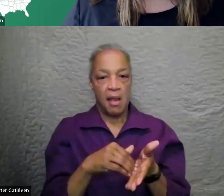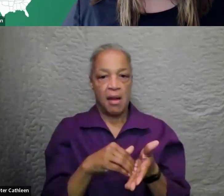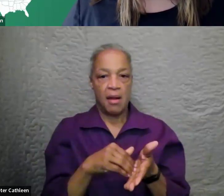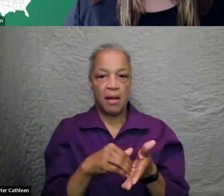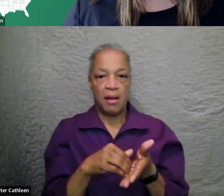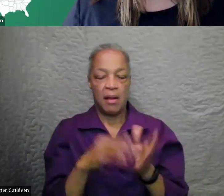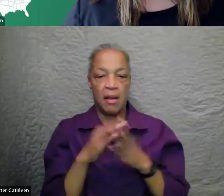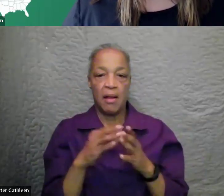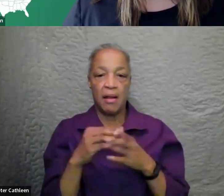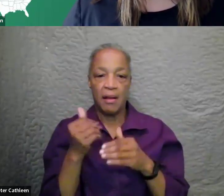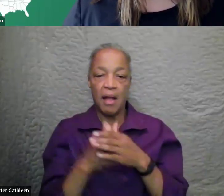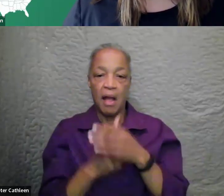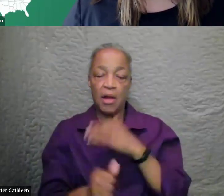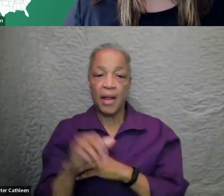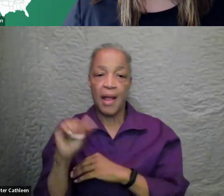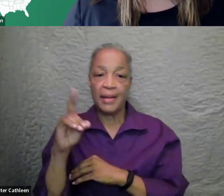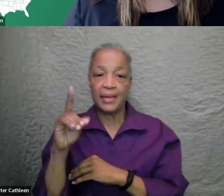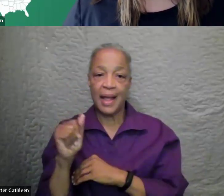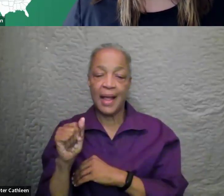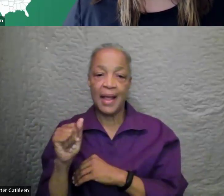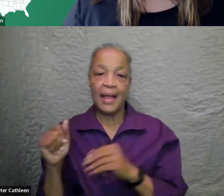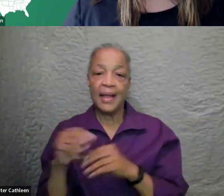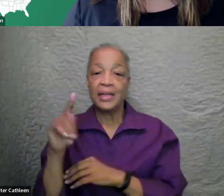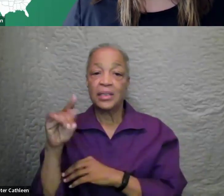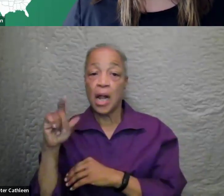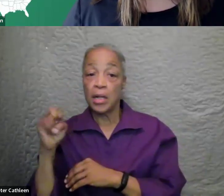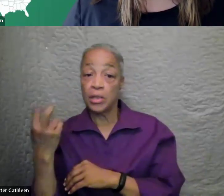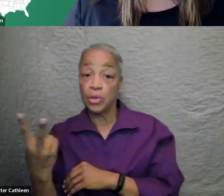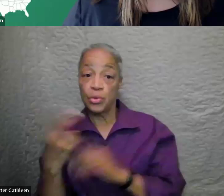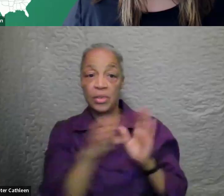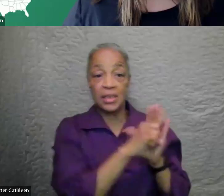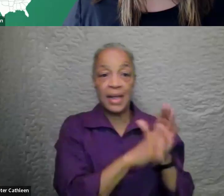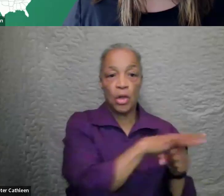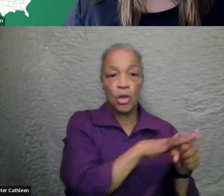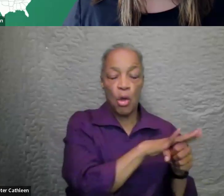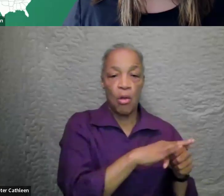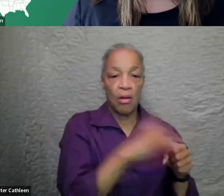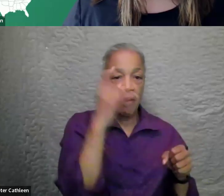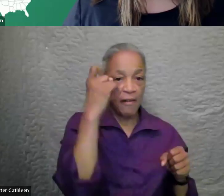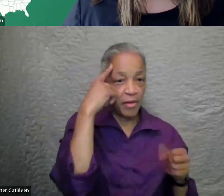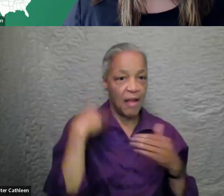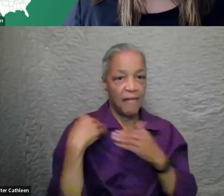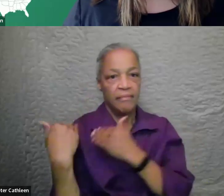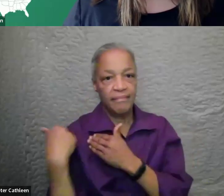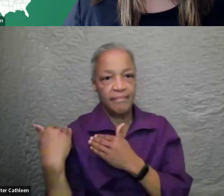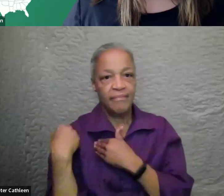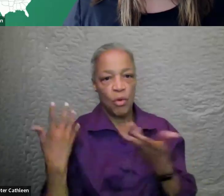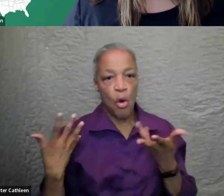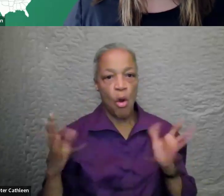entity covered under ADA Title II, that's a state or local government, you have obligations that